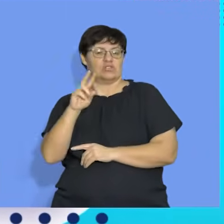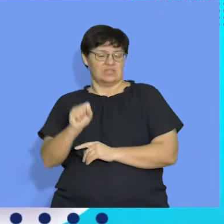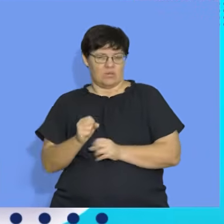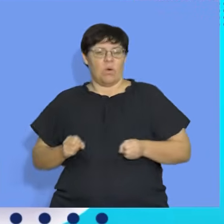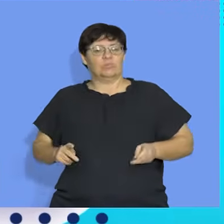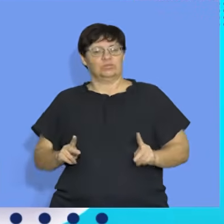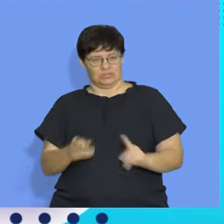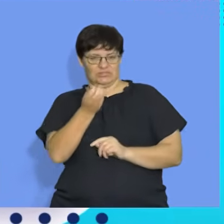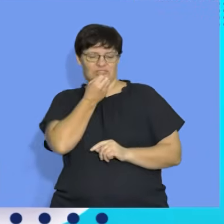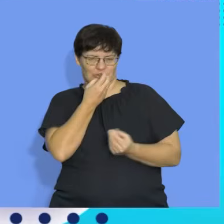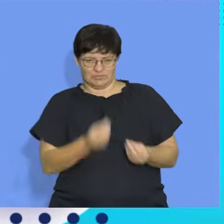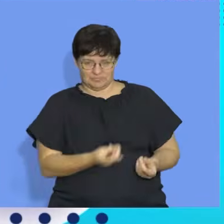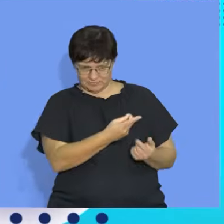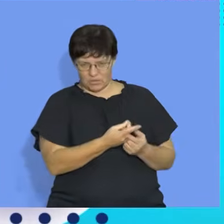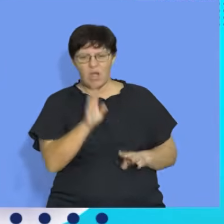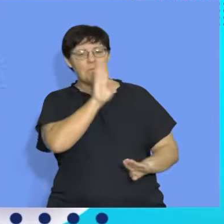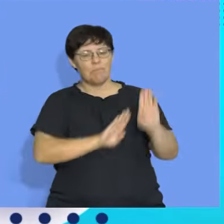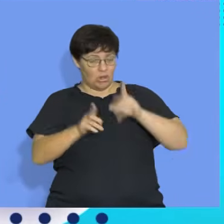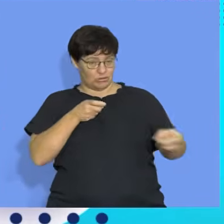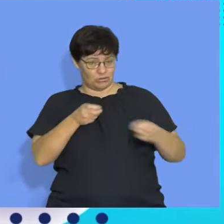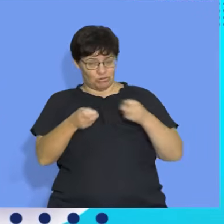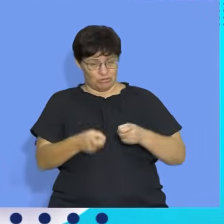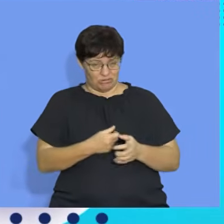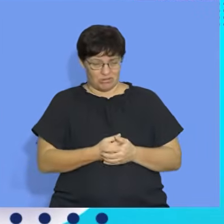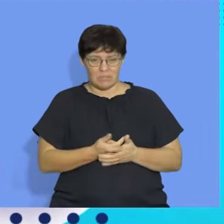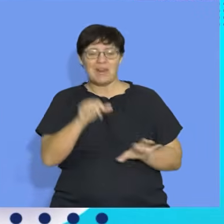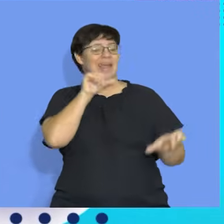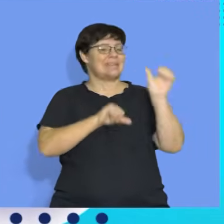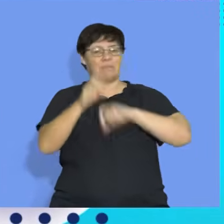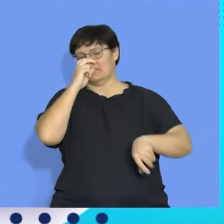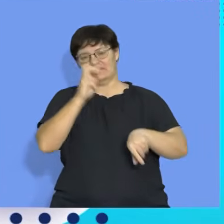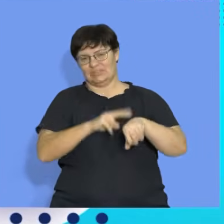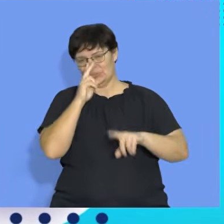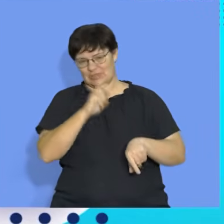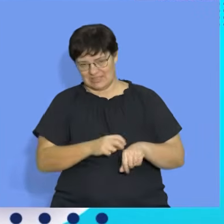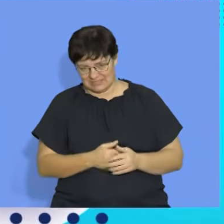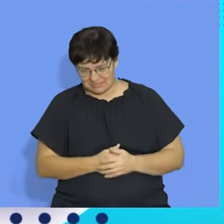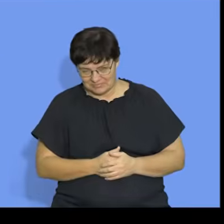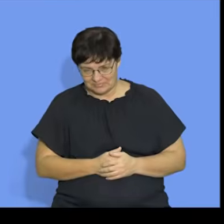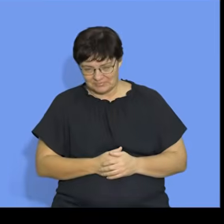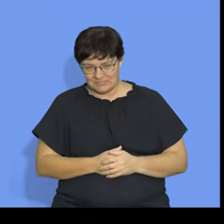right, to feed. That is biological control. No chemicals used at all.